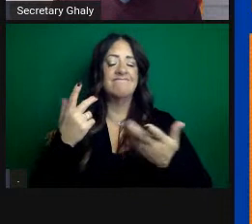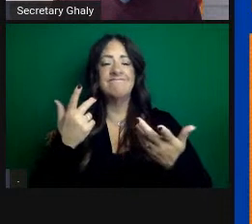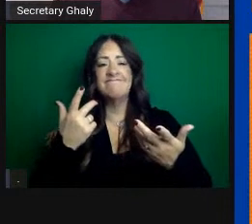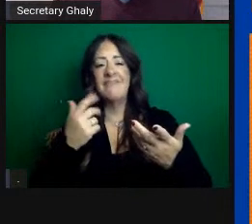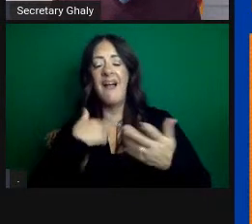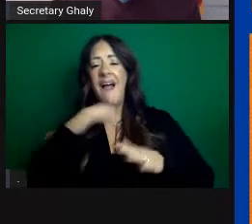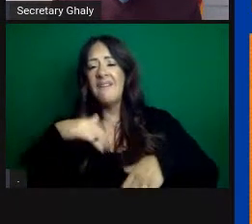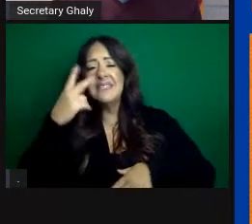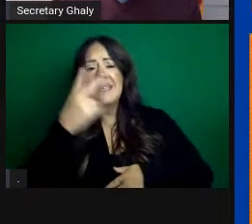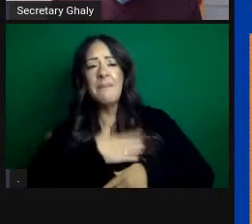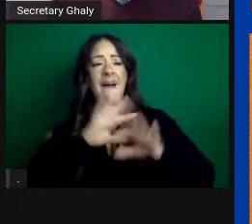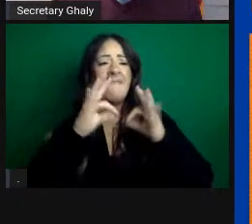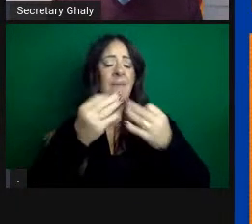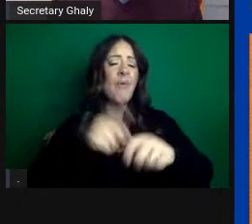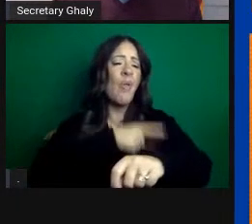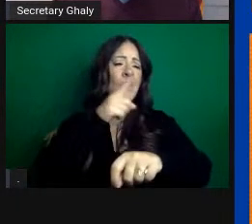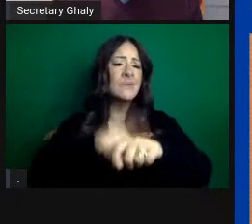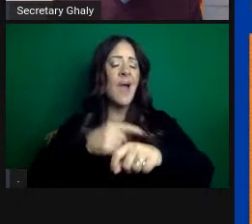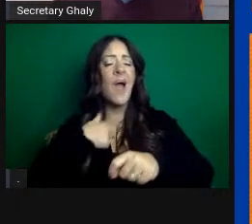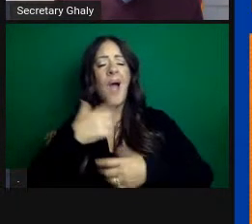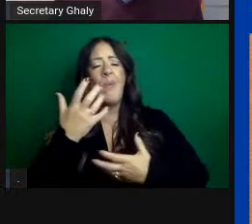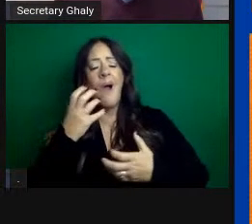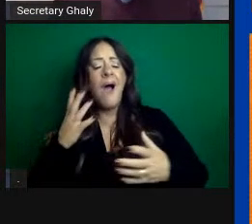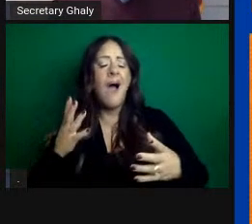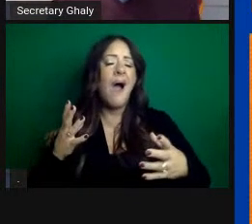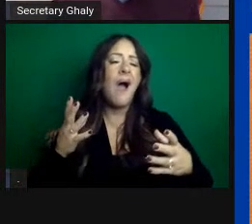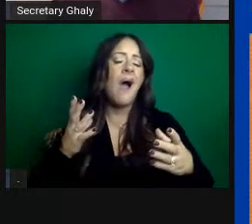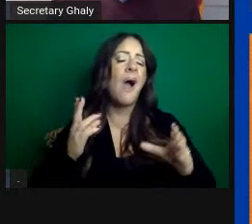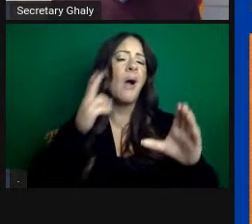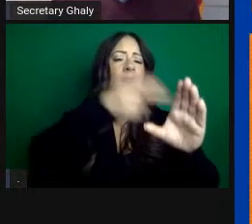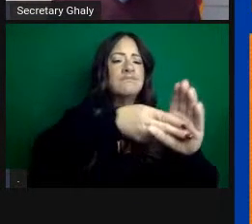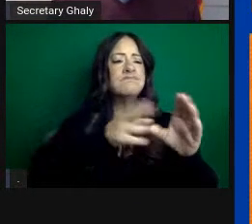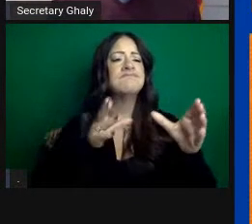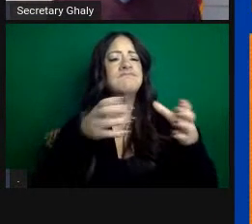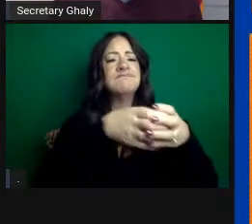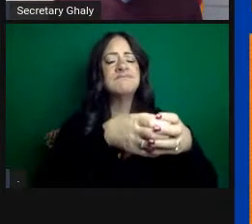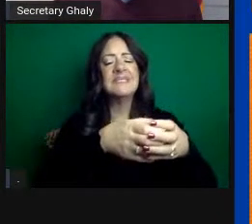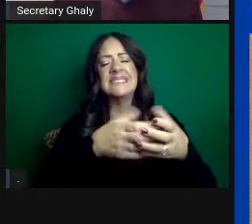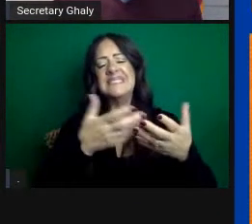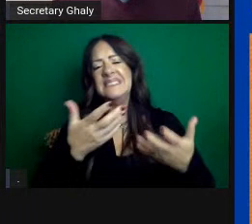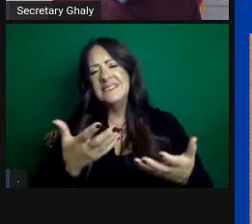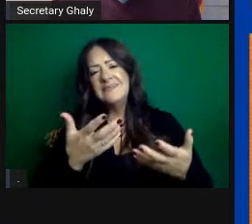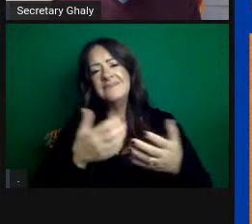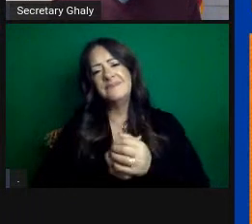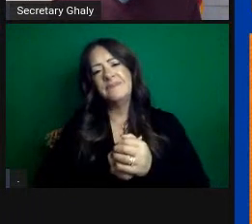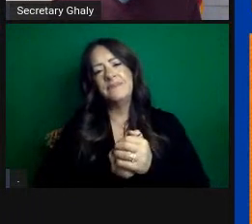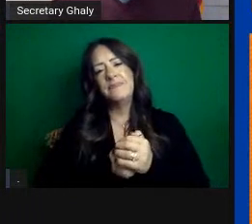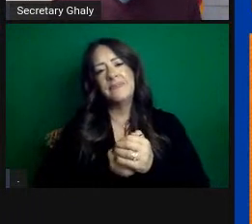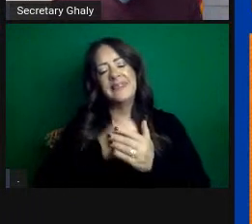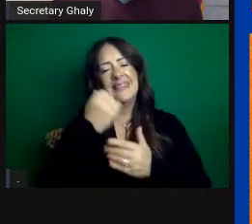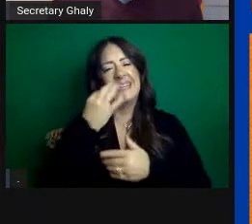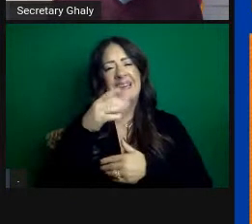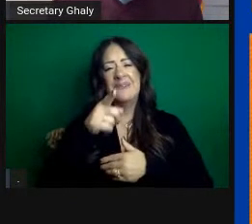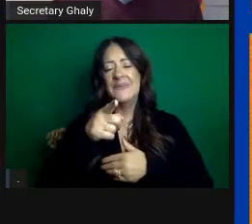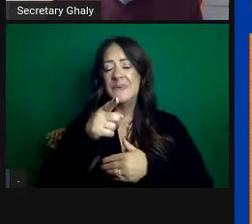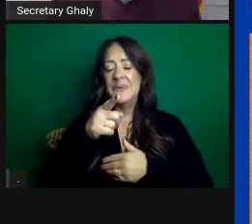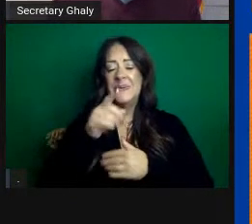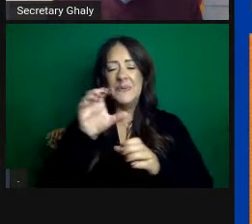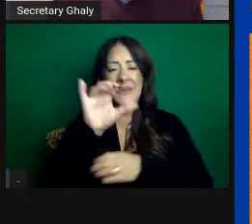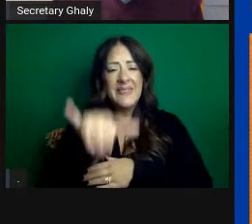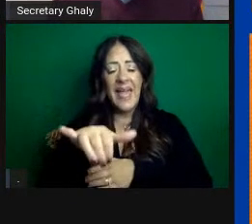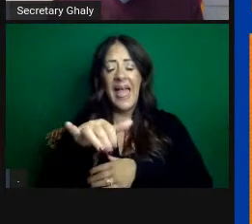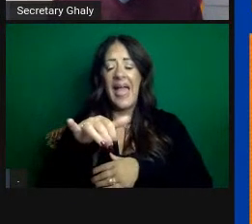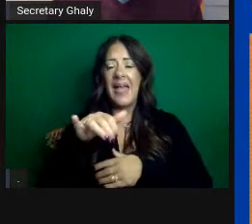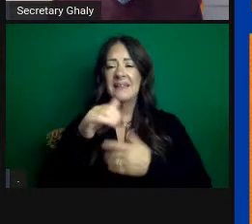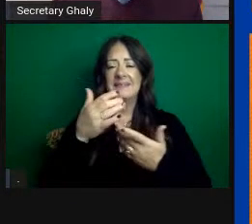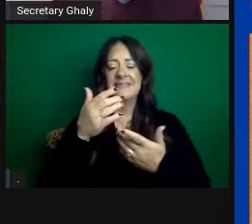haven't seen in a while, because that is, as I've said before, you give COVID an inch and it will take a mile, and we don't want to